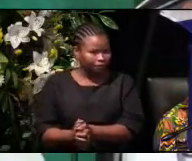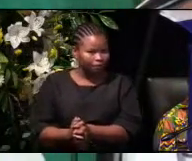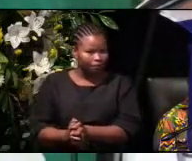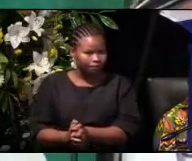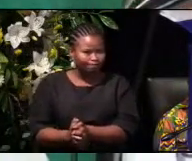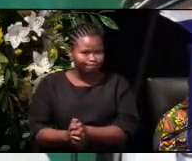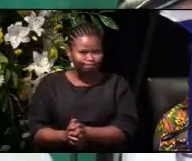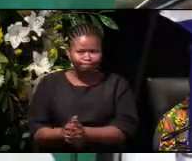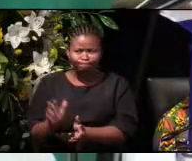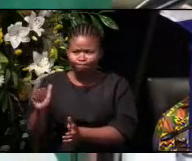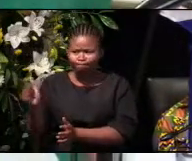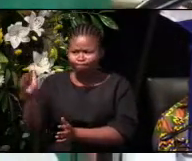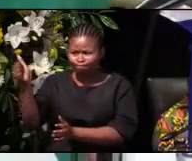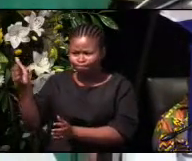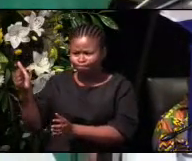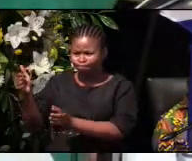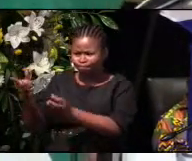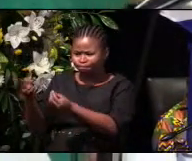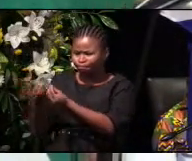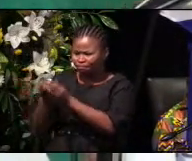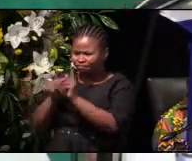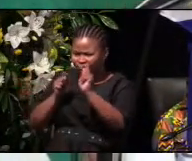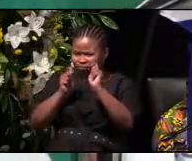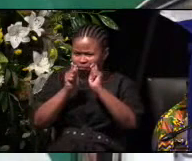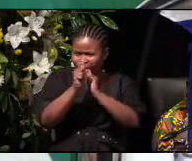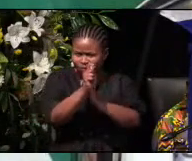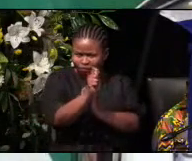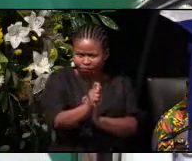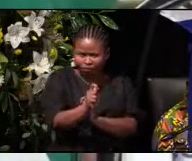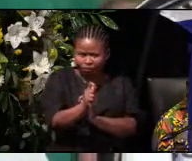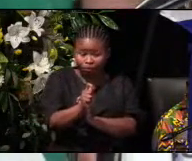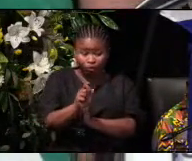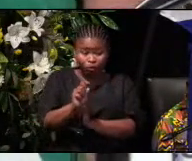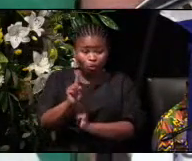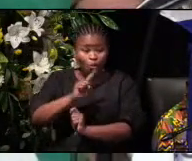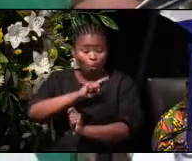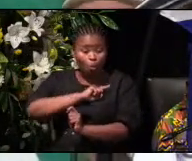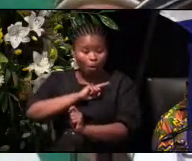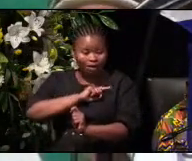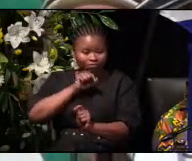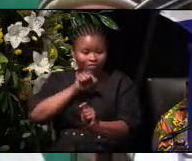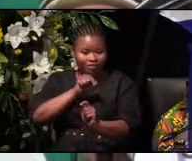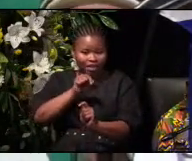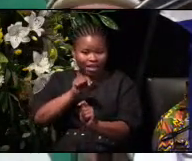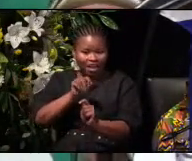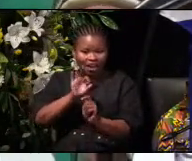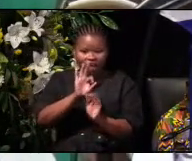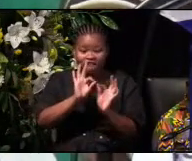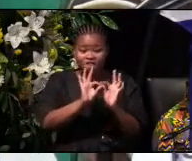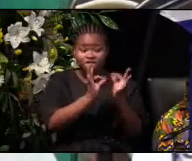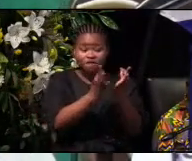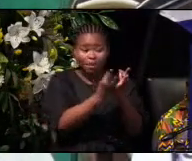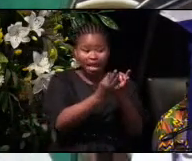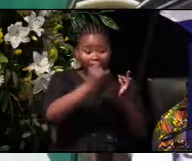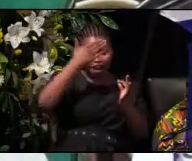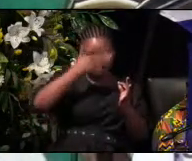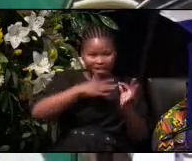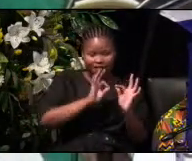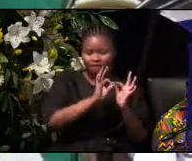but one other casualty of this transition is the death of the African family